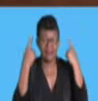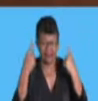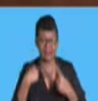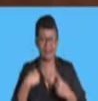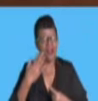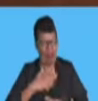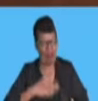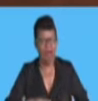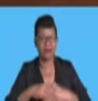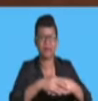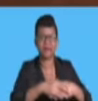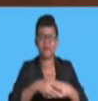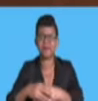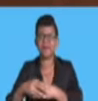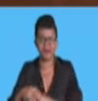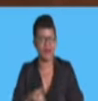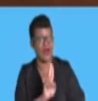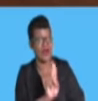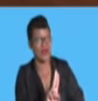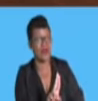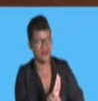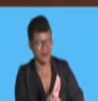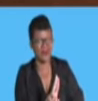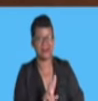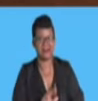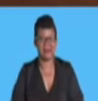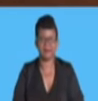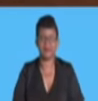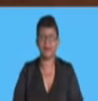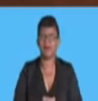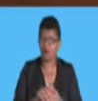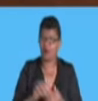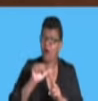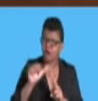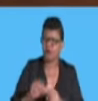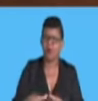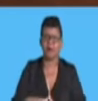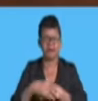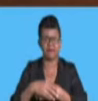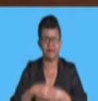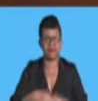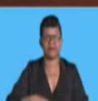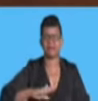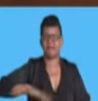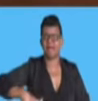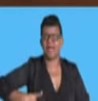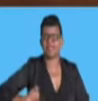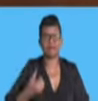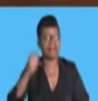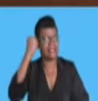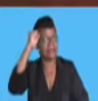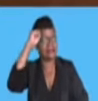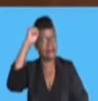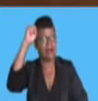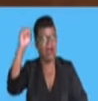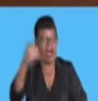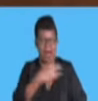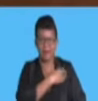her. And I also congratulate her husband, one of the senior ministers of the Fiji First